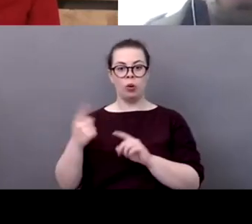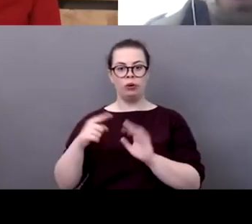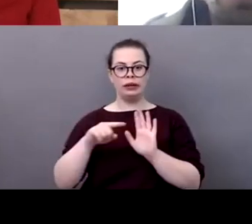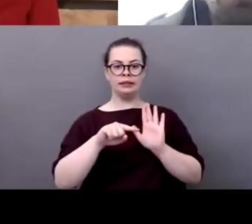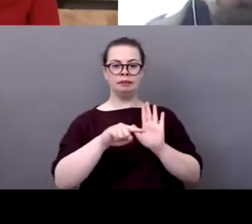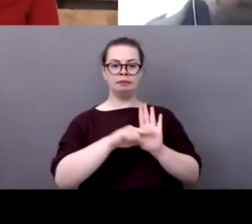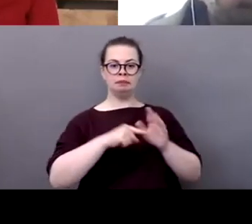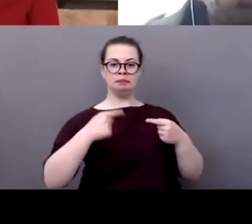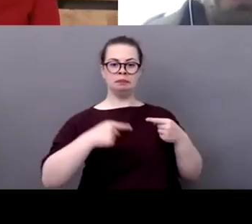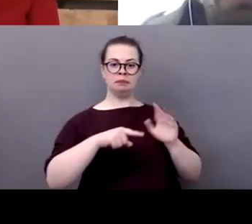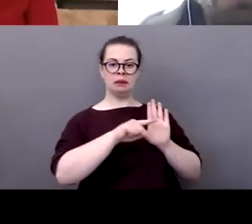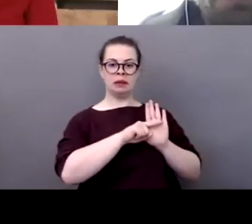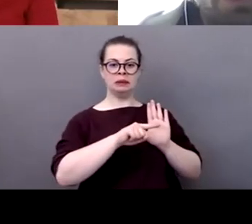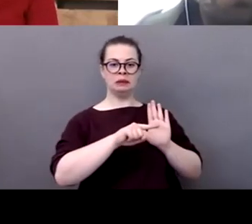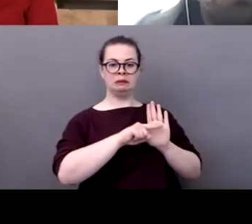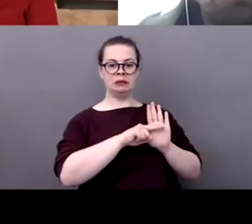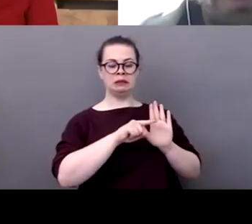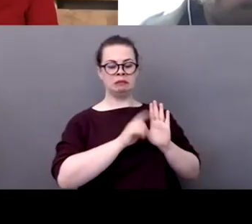have